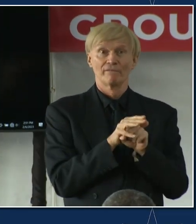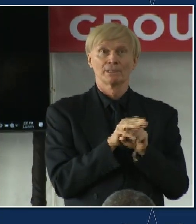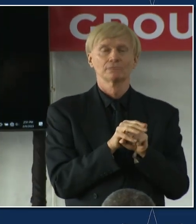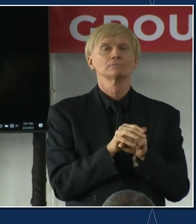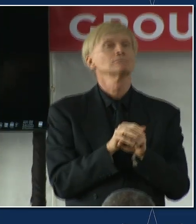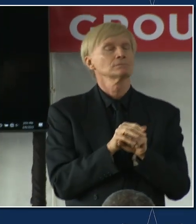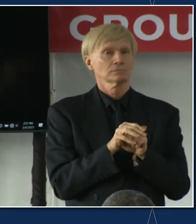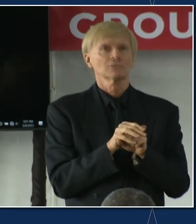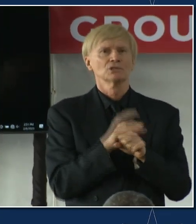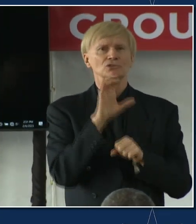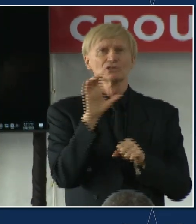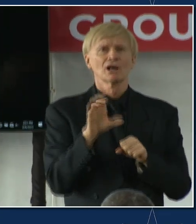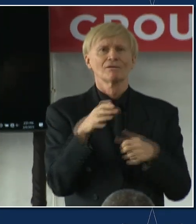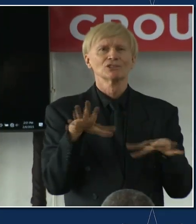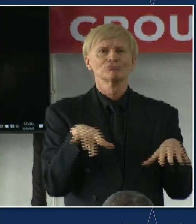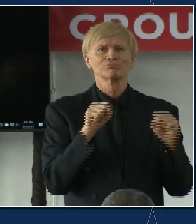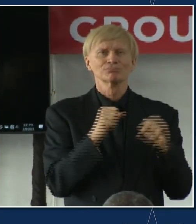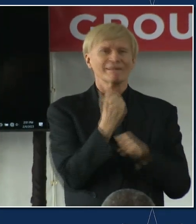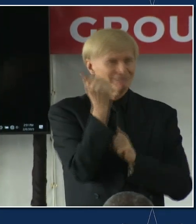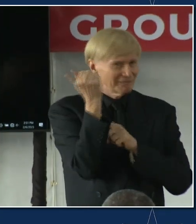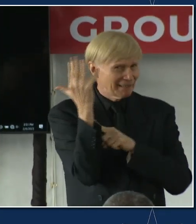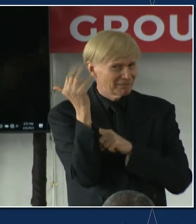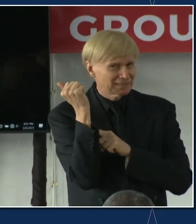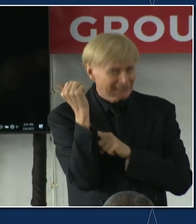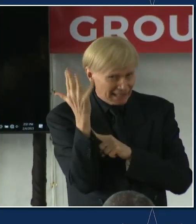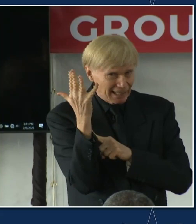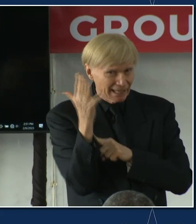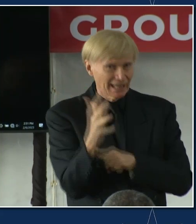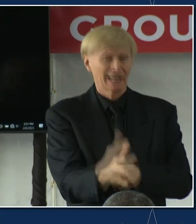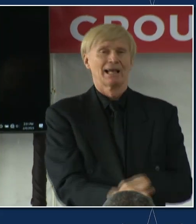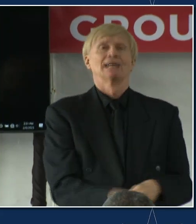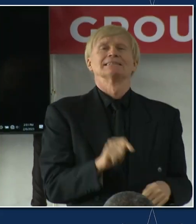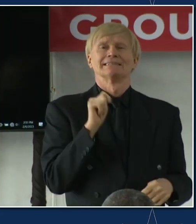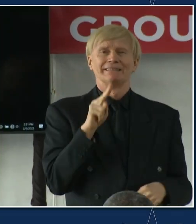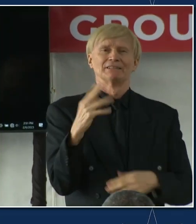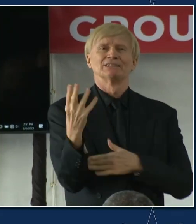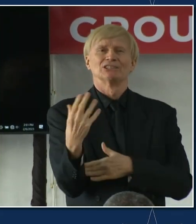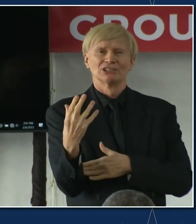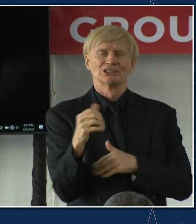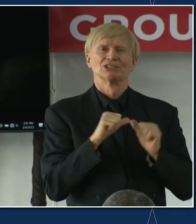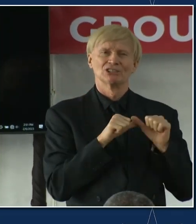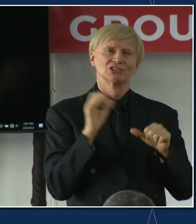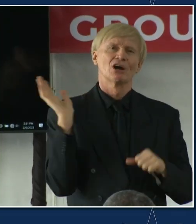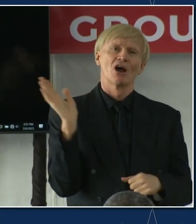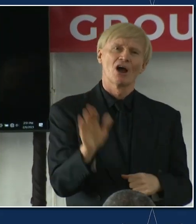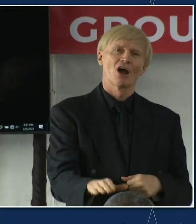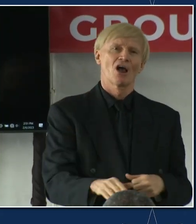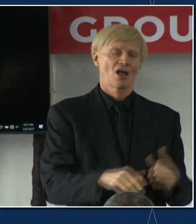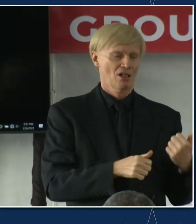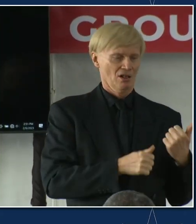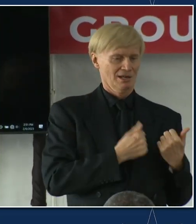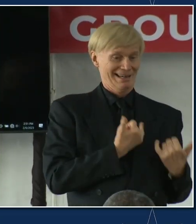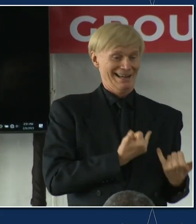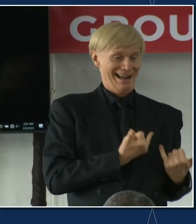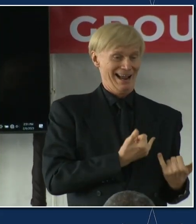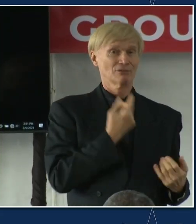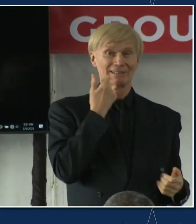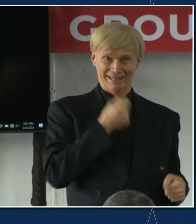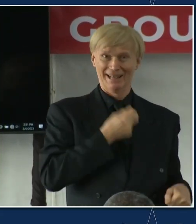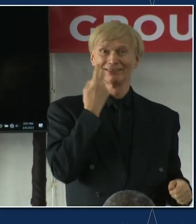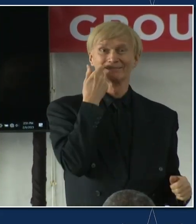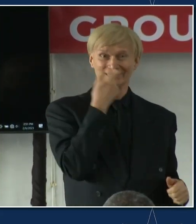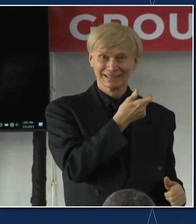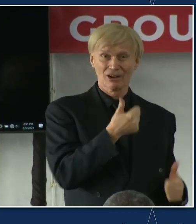to 15 long-running television series that have either premiered or that are airing now,